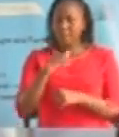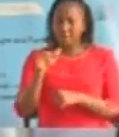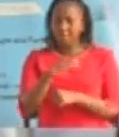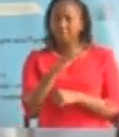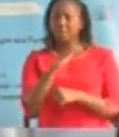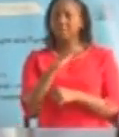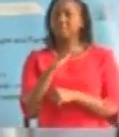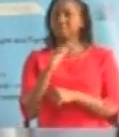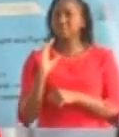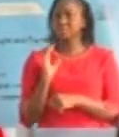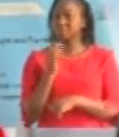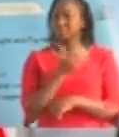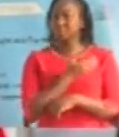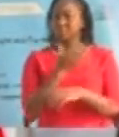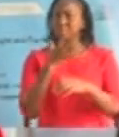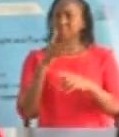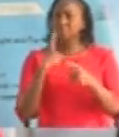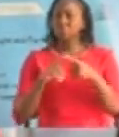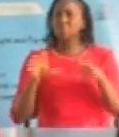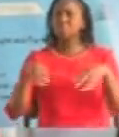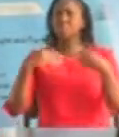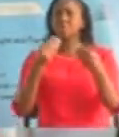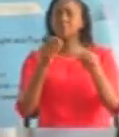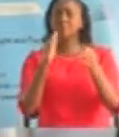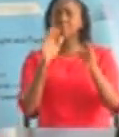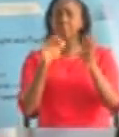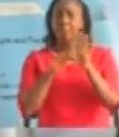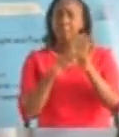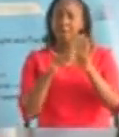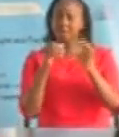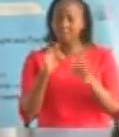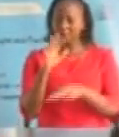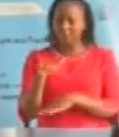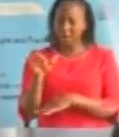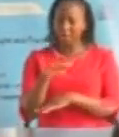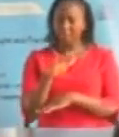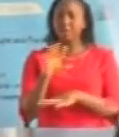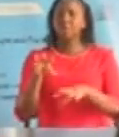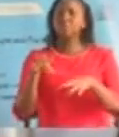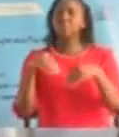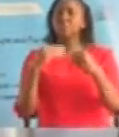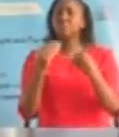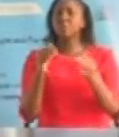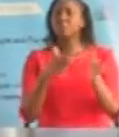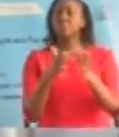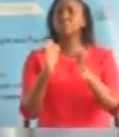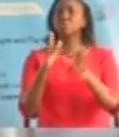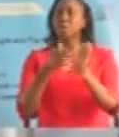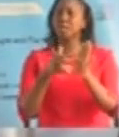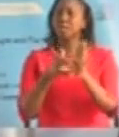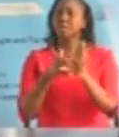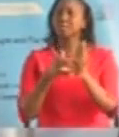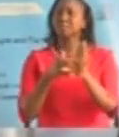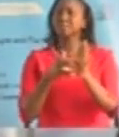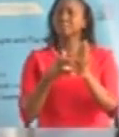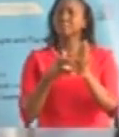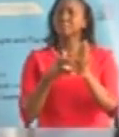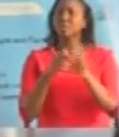Training to give members of Parliament an opportunity to attend courses as they continue to serve Kenyans